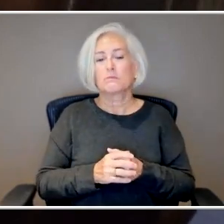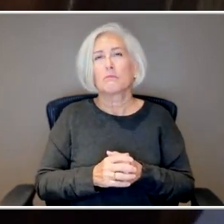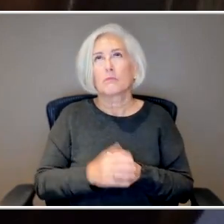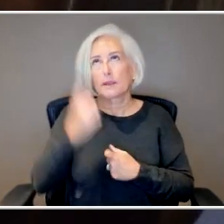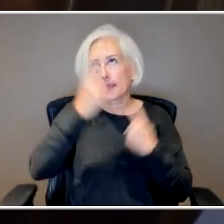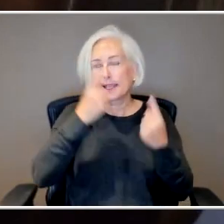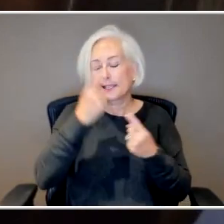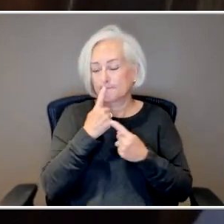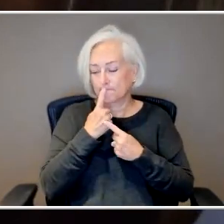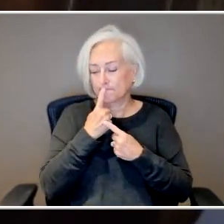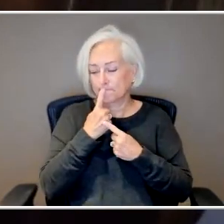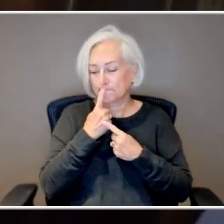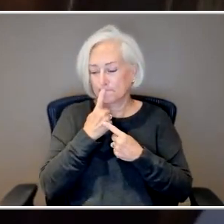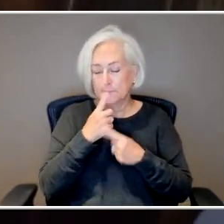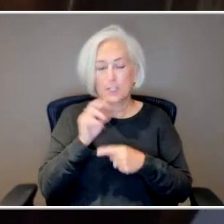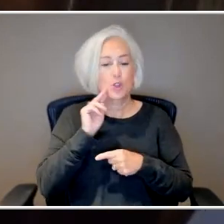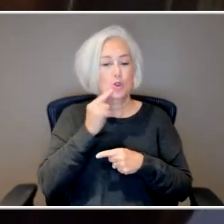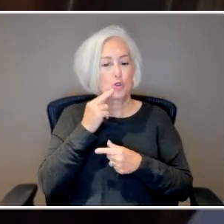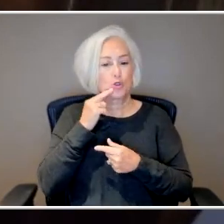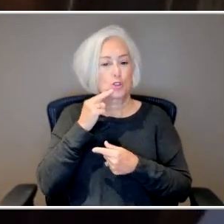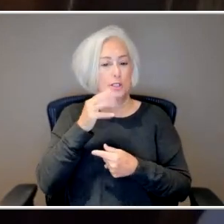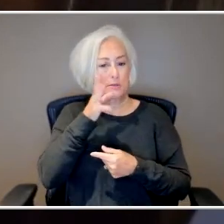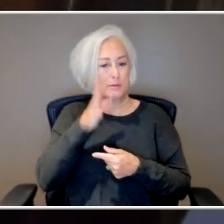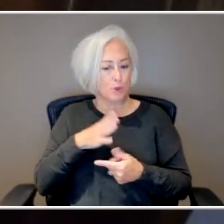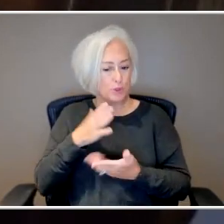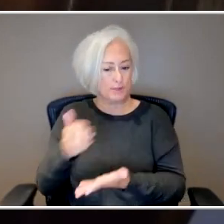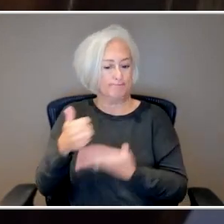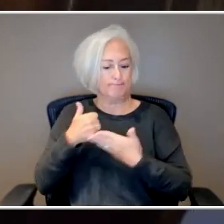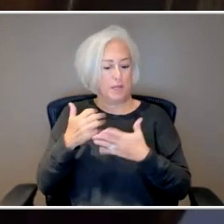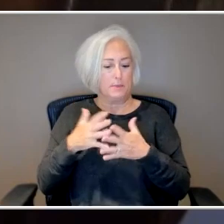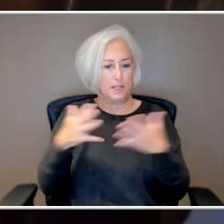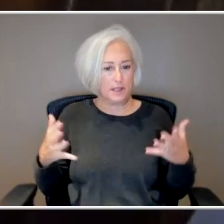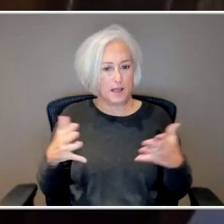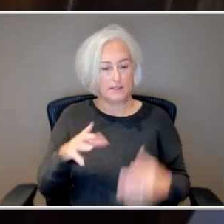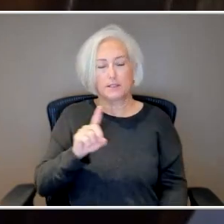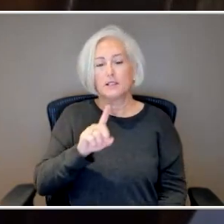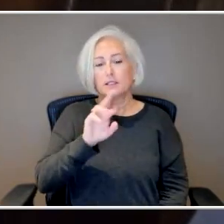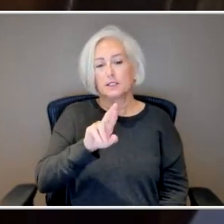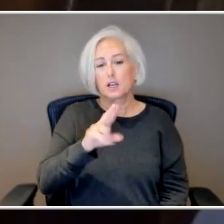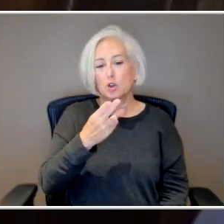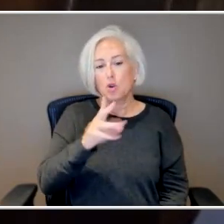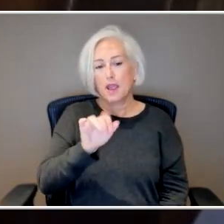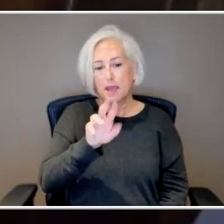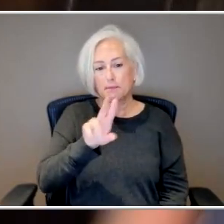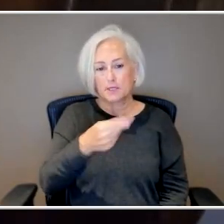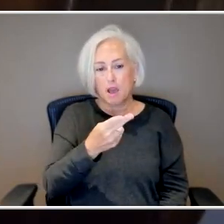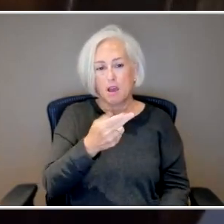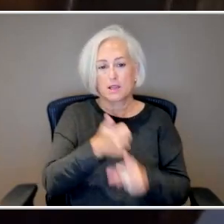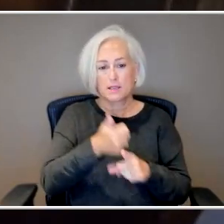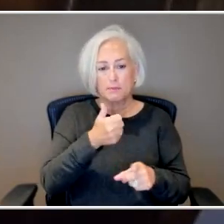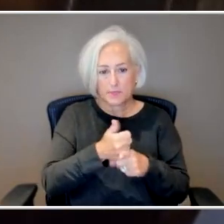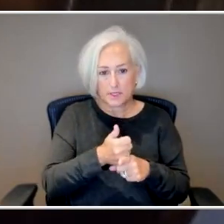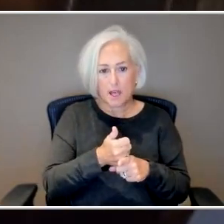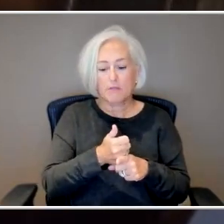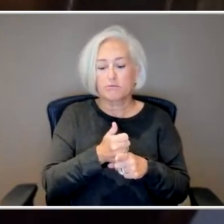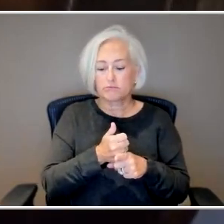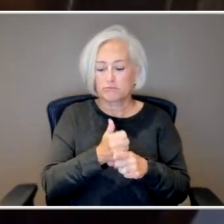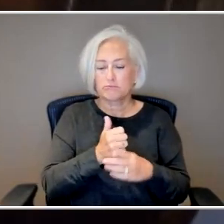The nutritionist was very helpful. I mean, Dr. Hamda really did a great job of setting me up